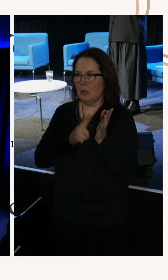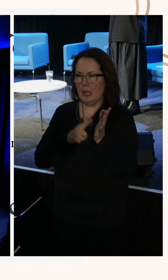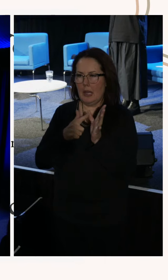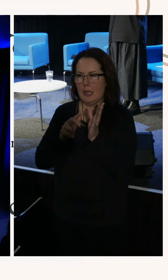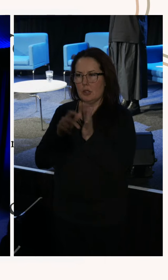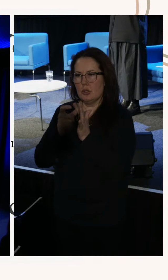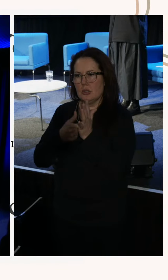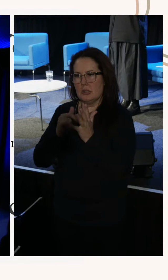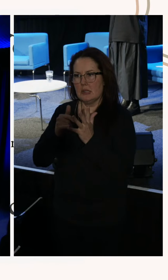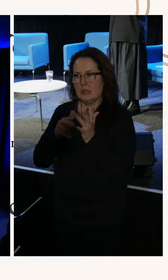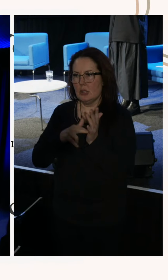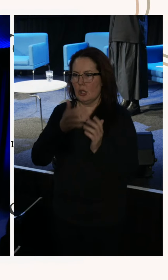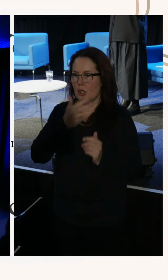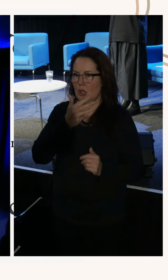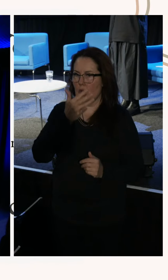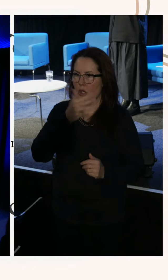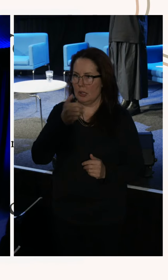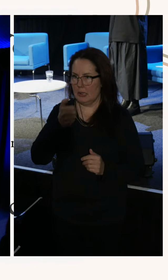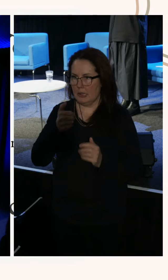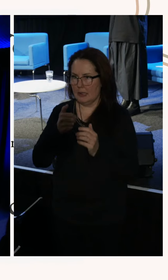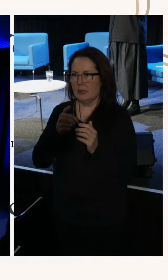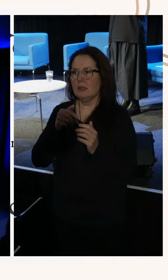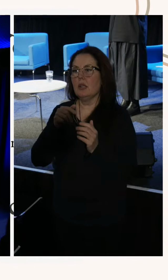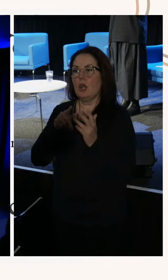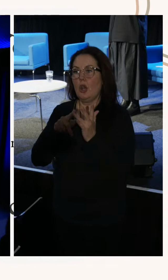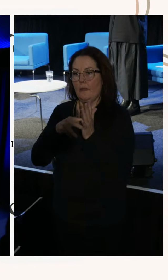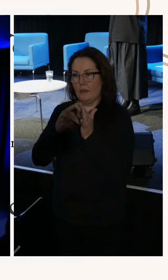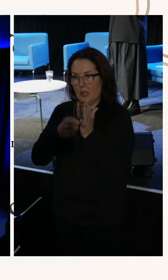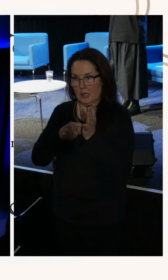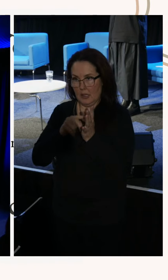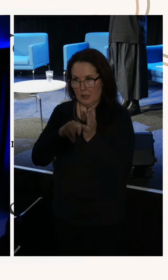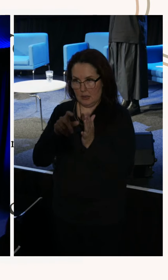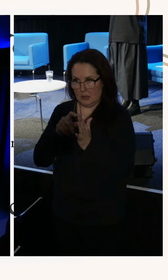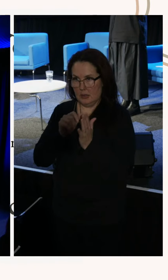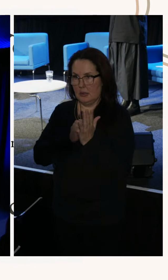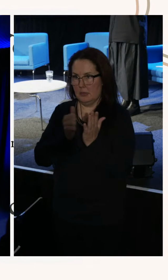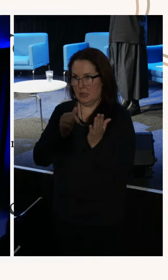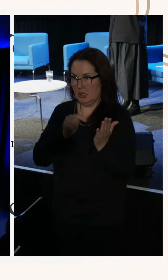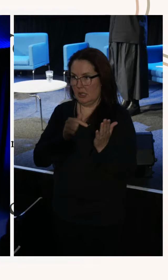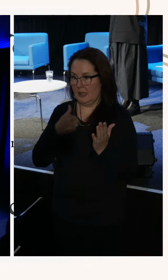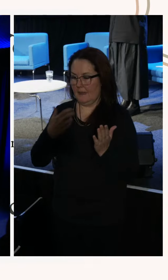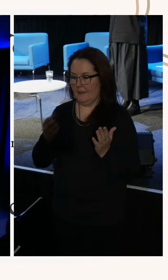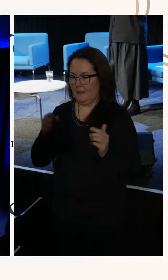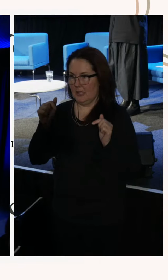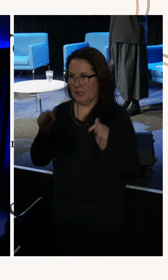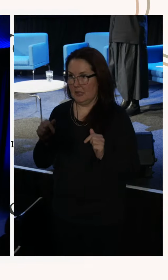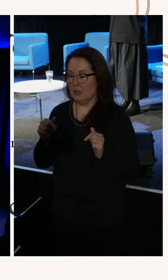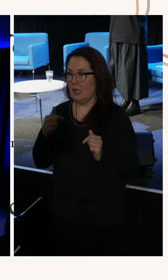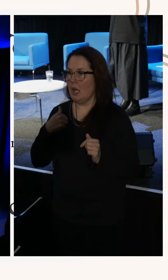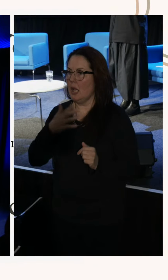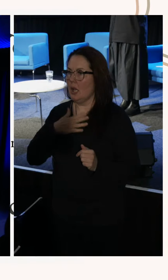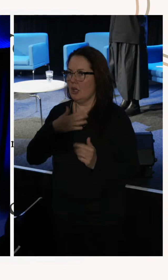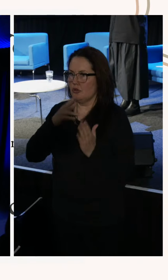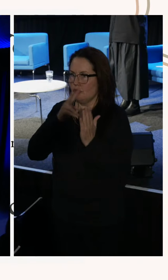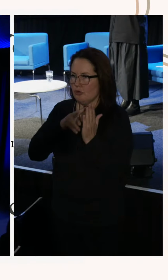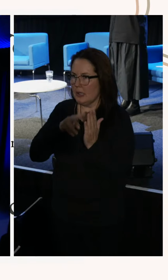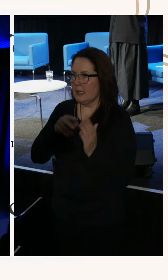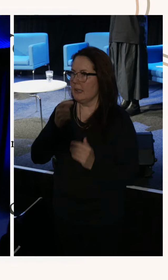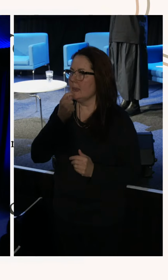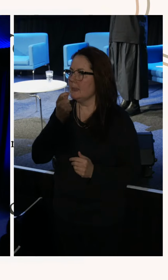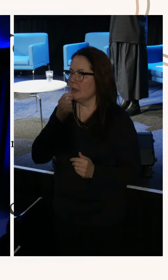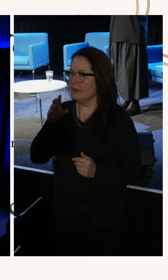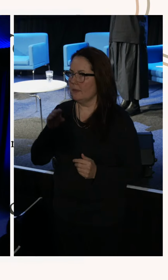edition of Overland. And I have it right here. I'd actually like to read a little bit